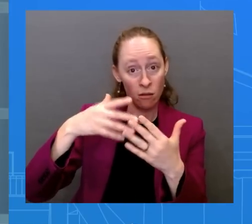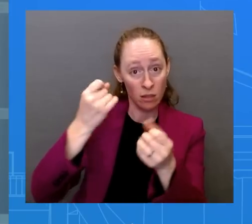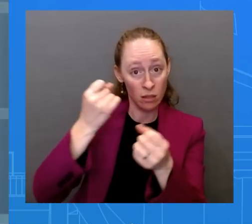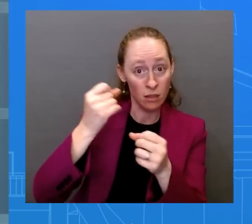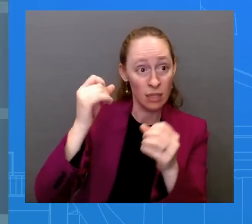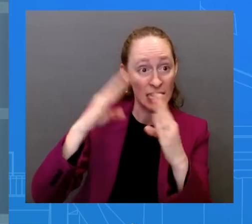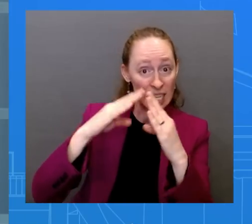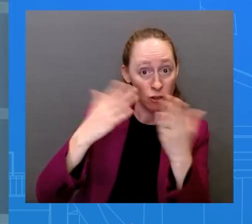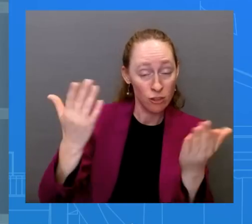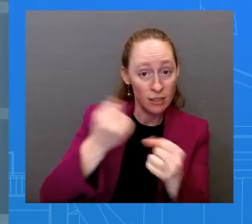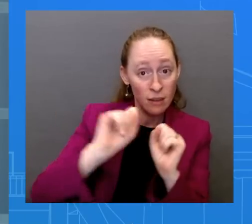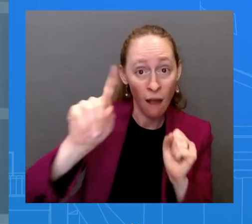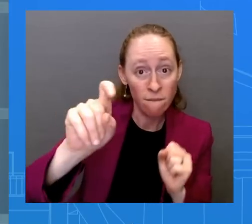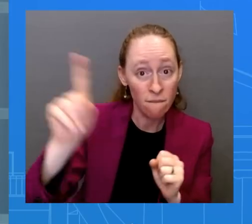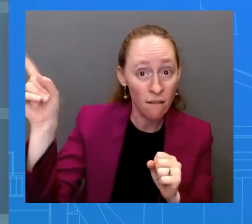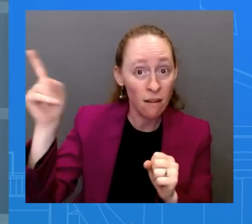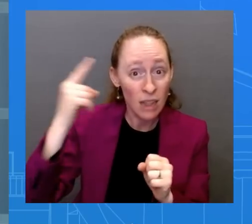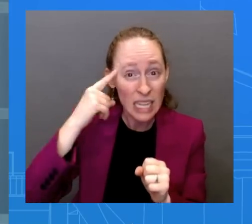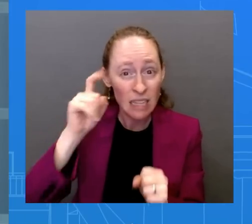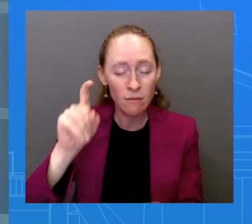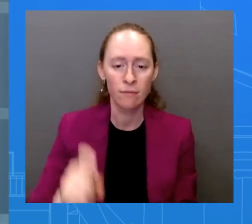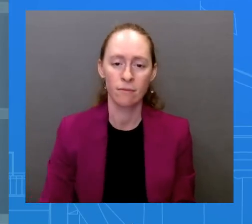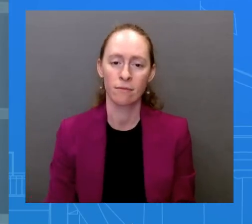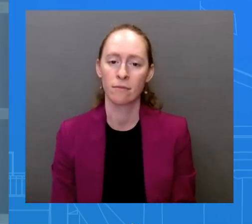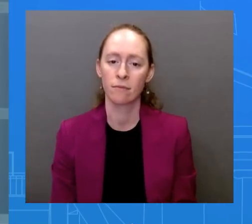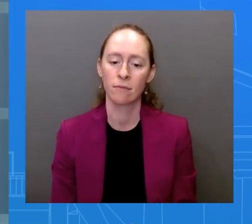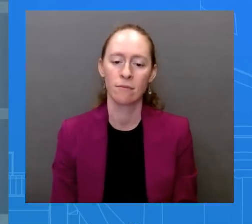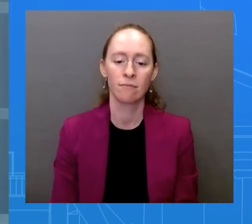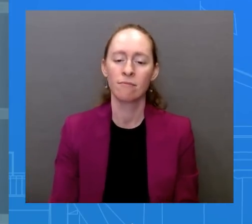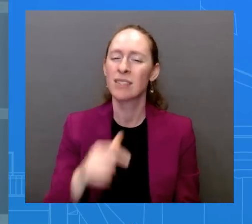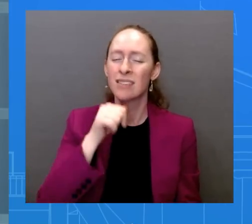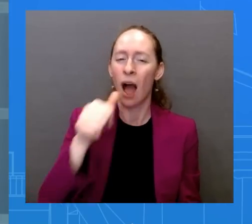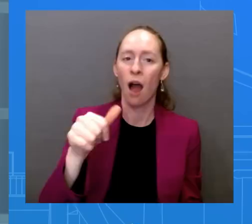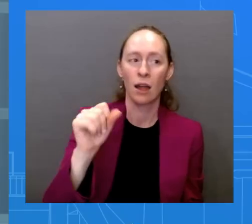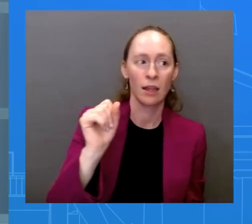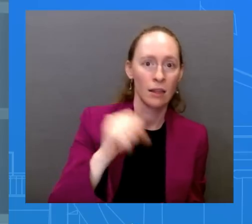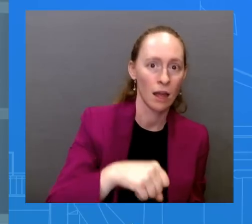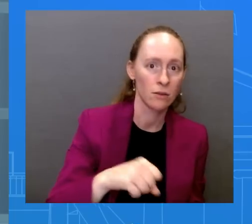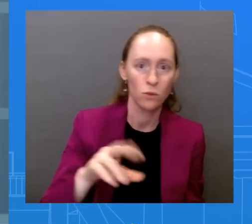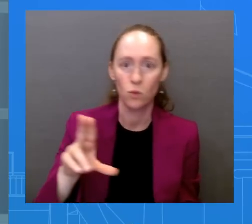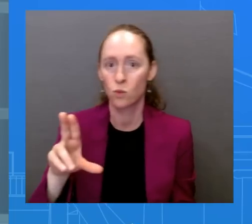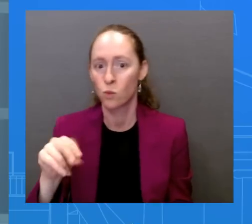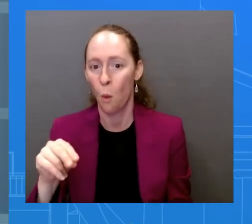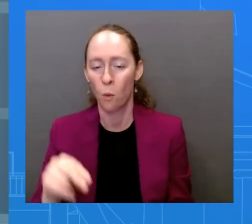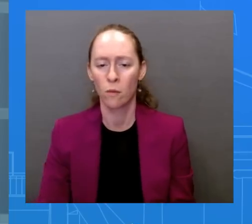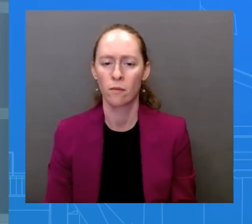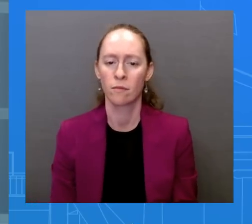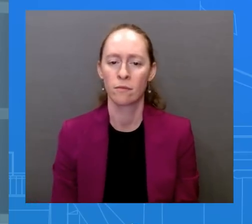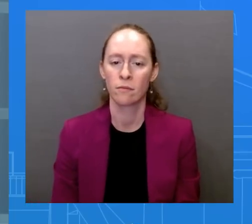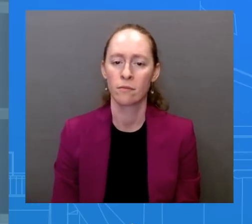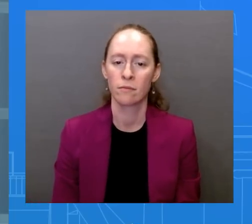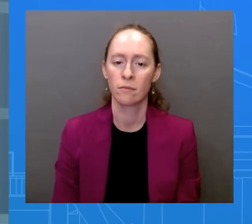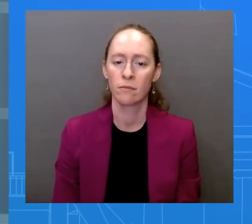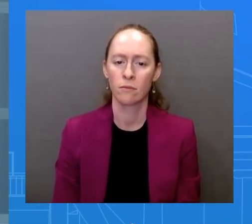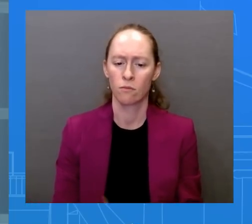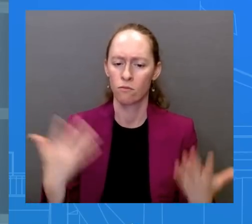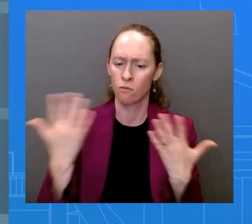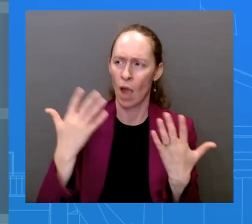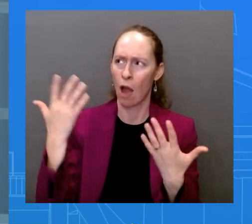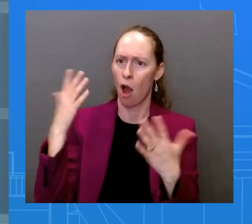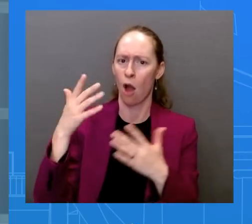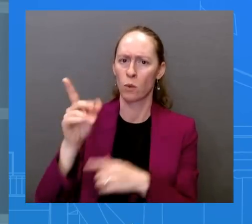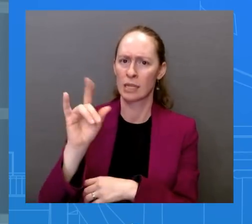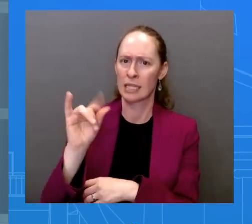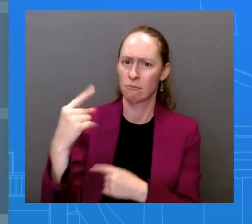It is not a yes or no question. It is very much a question of what has he done. That's how we see the question, is what has he